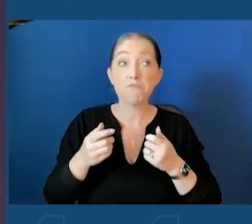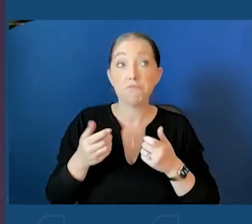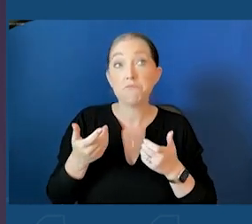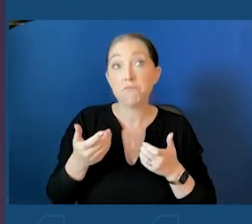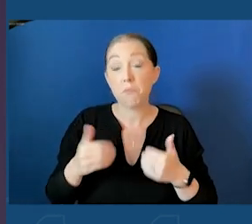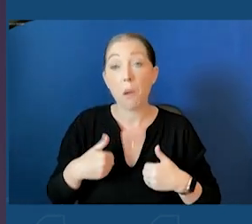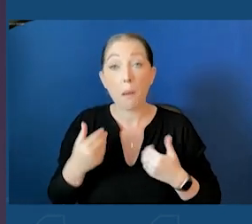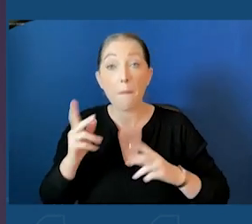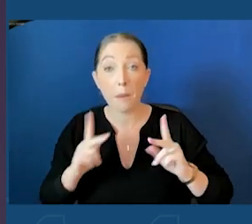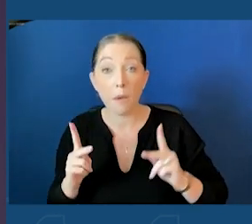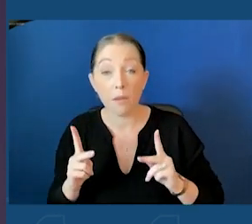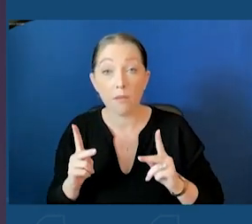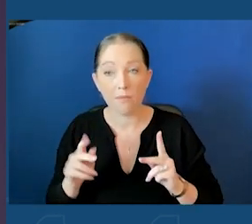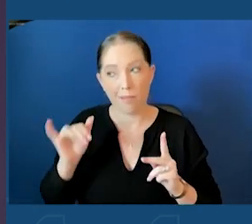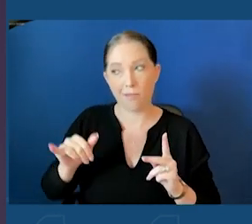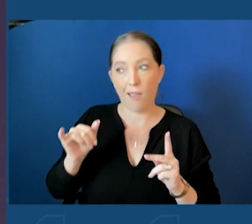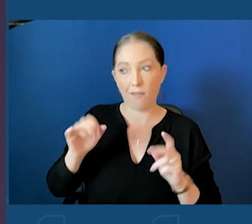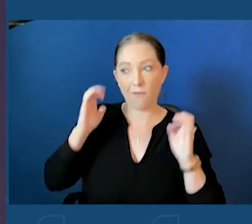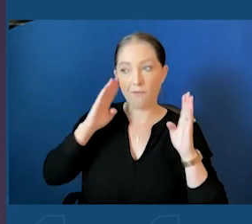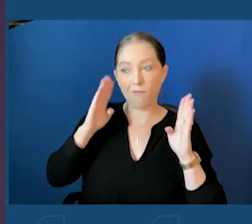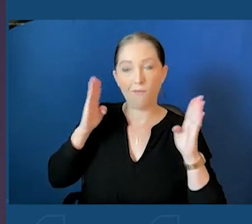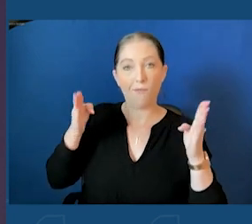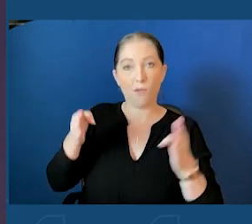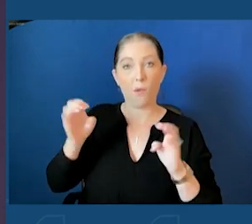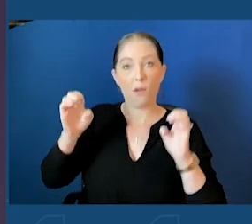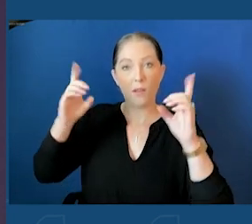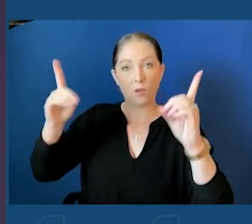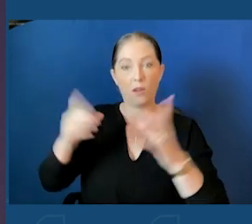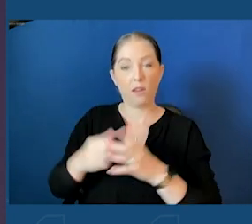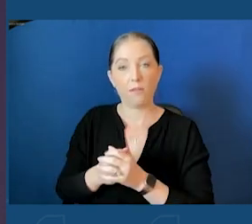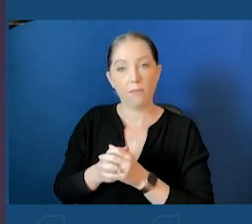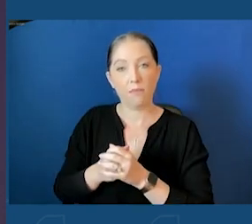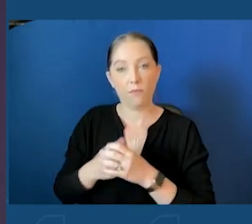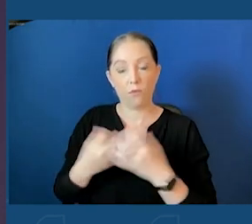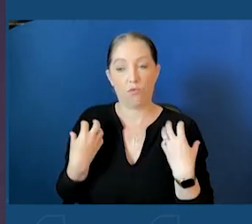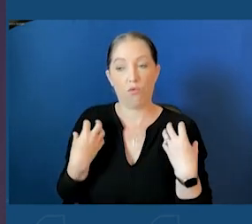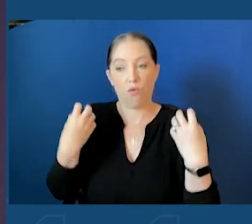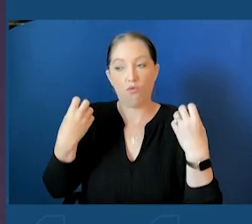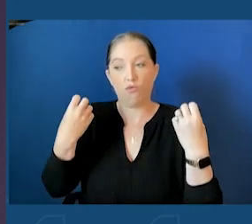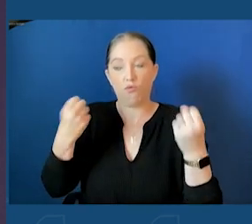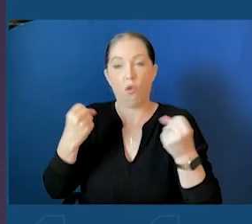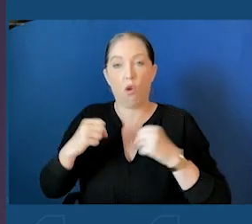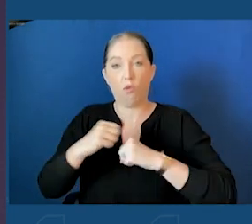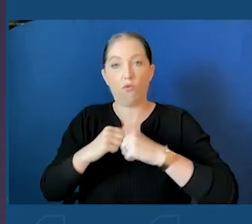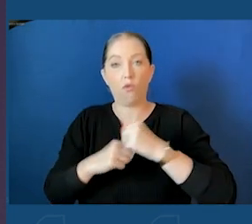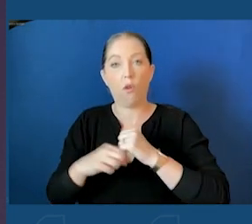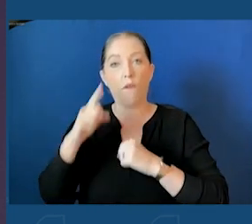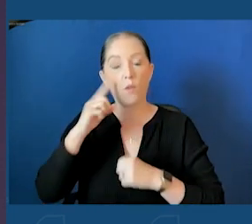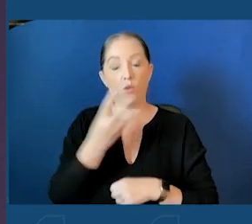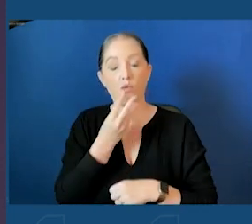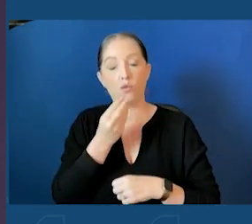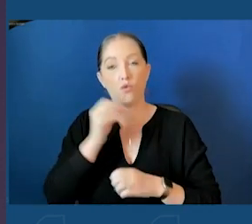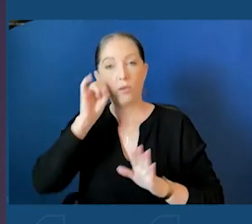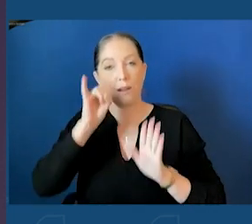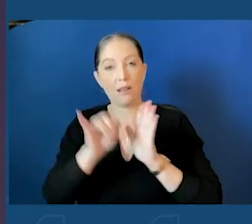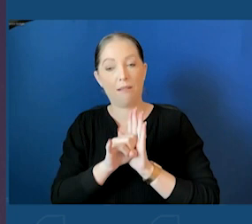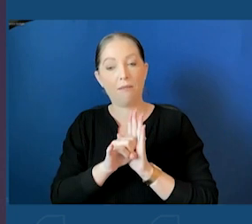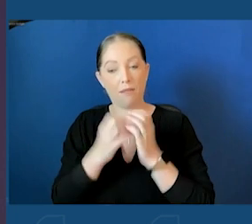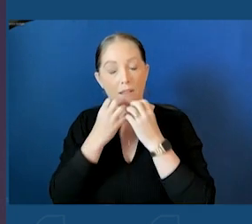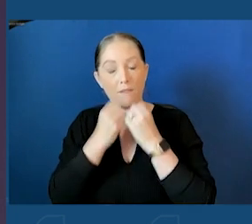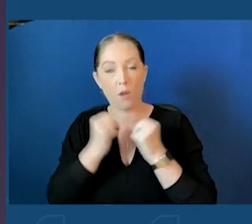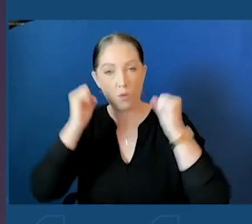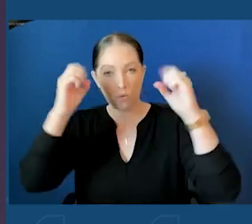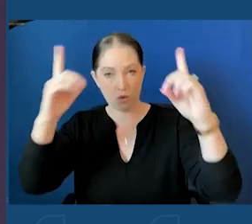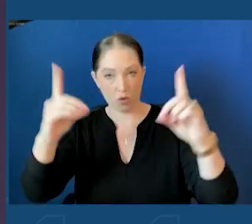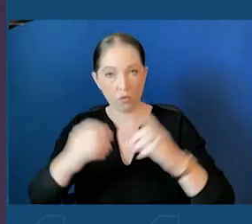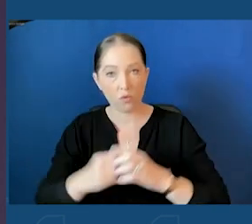about. A strong pillar of the Jewish identity is valuing education.